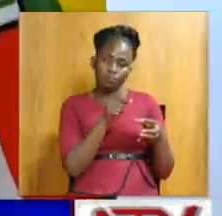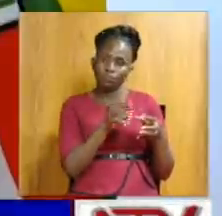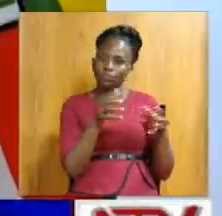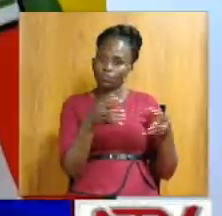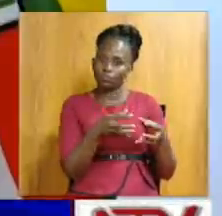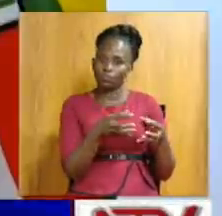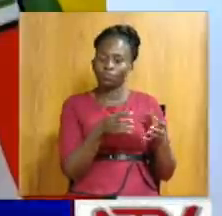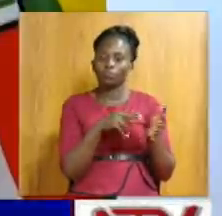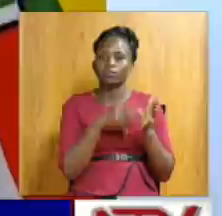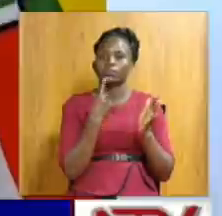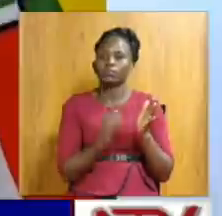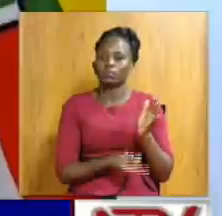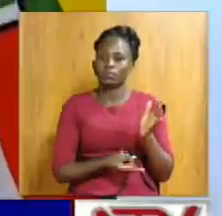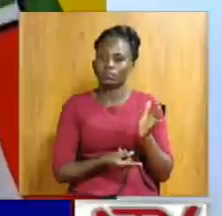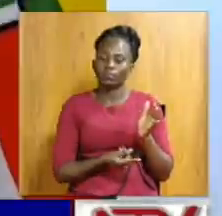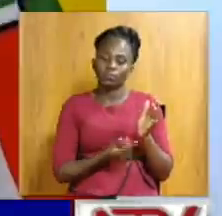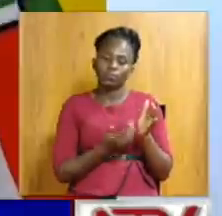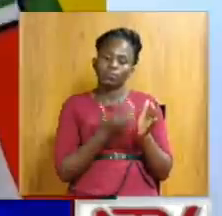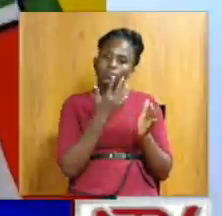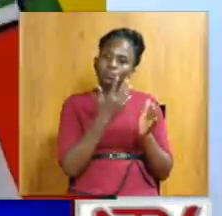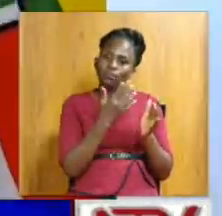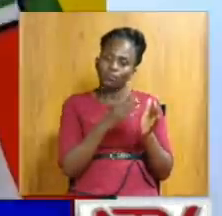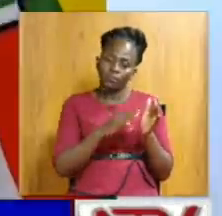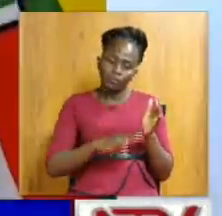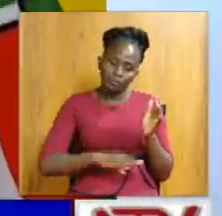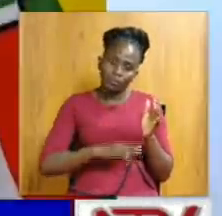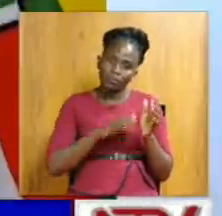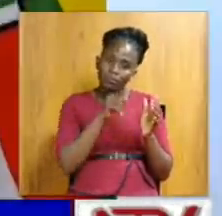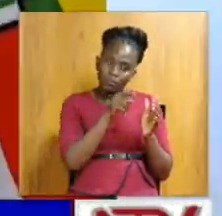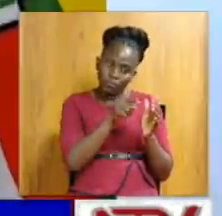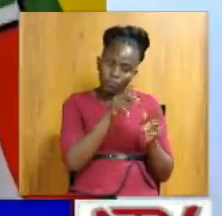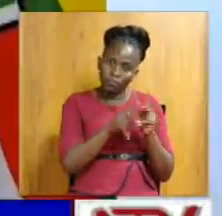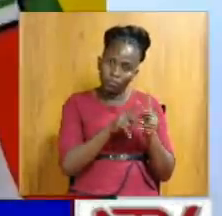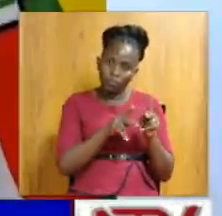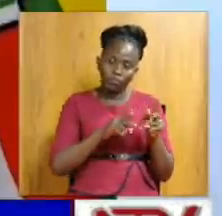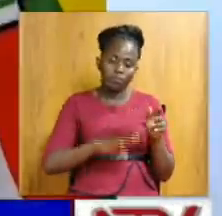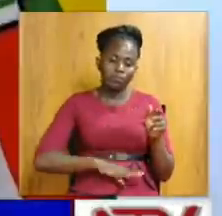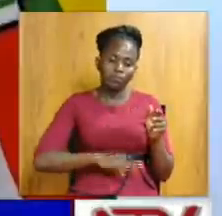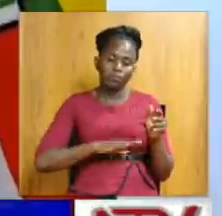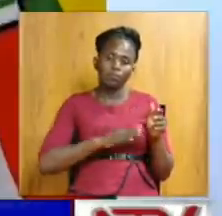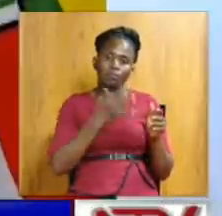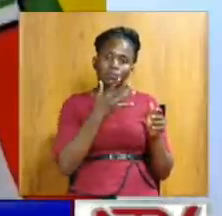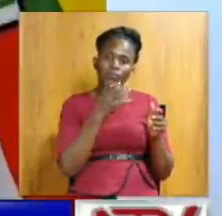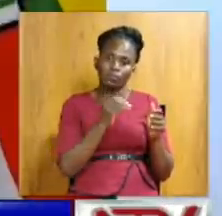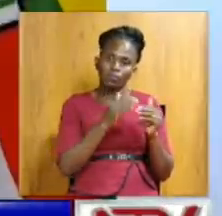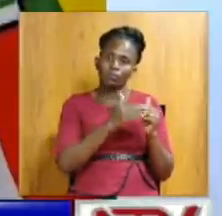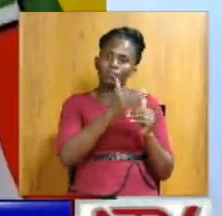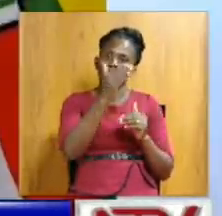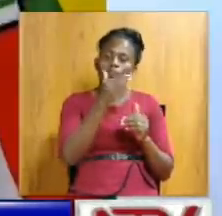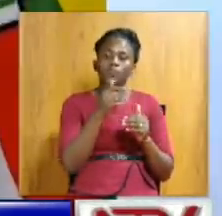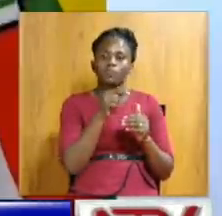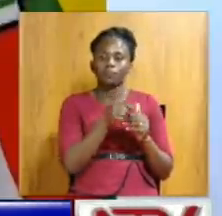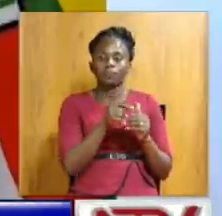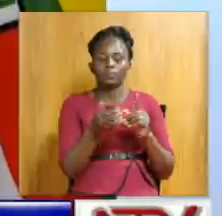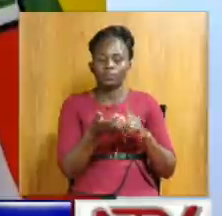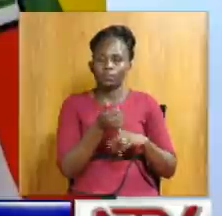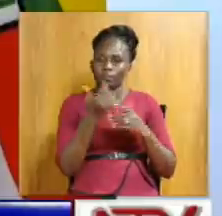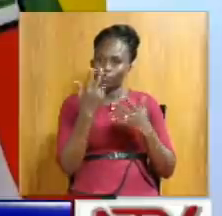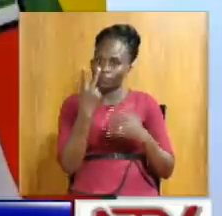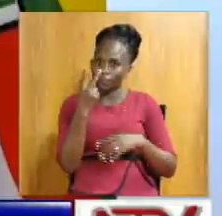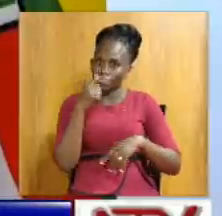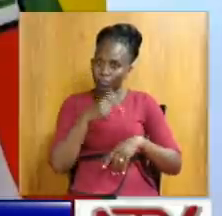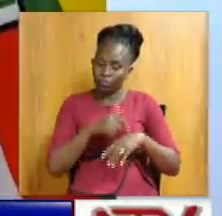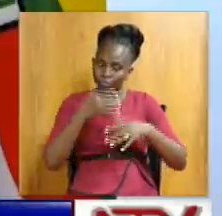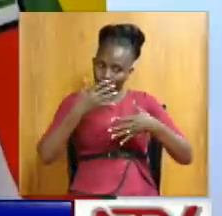Therefore, the 50 years old plus persons that have already received two doses